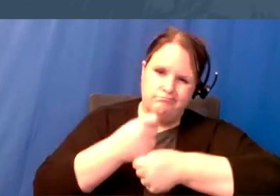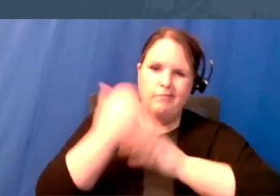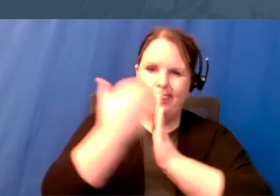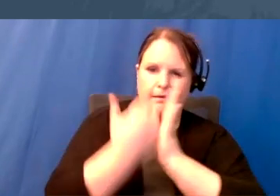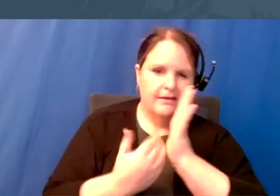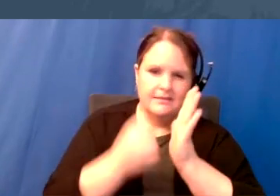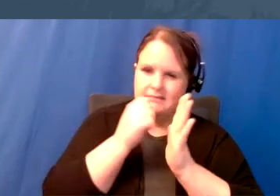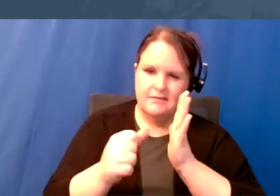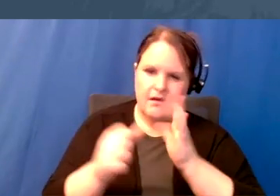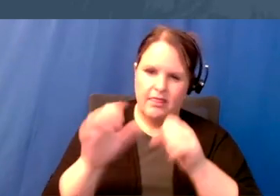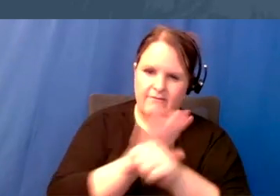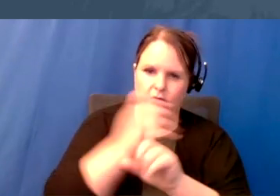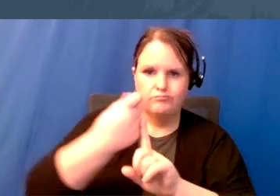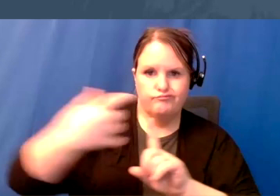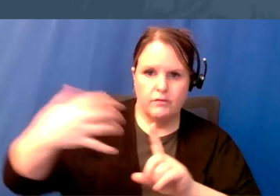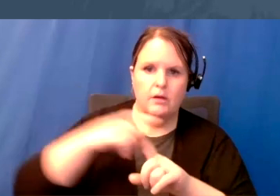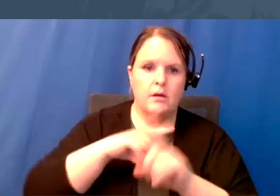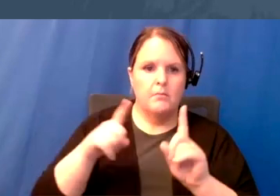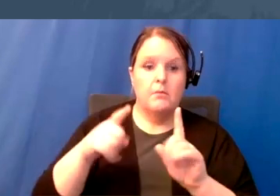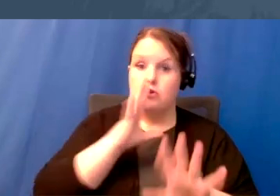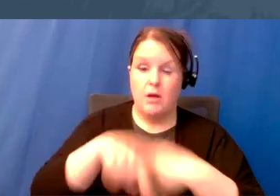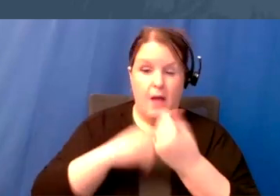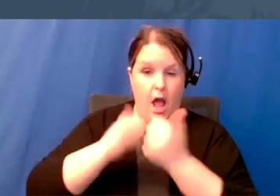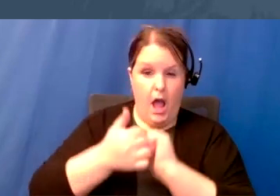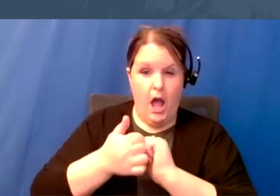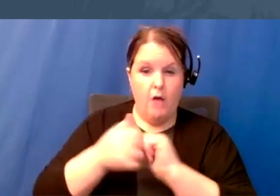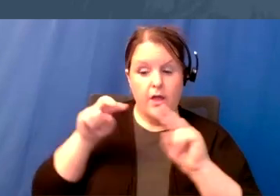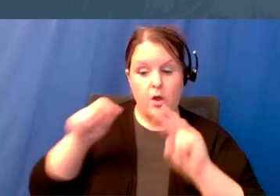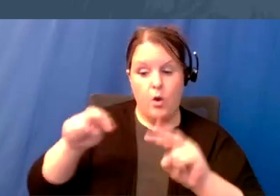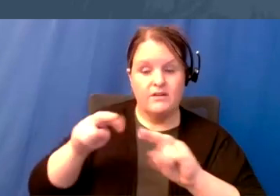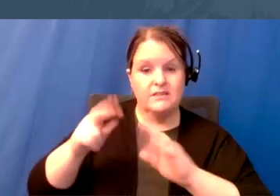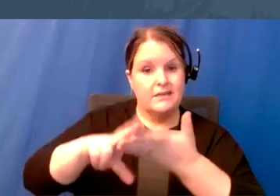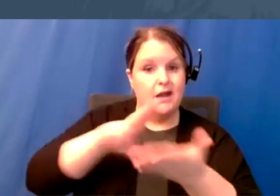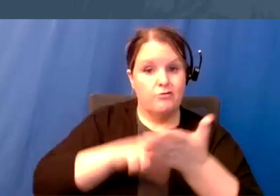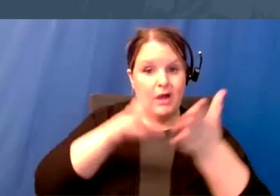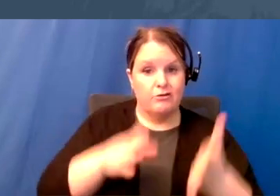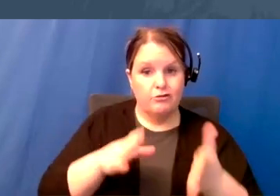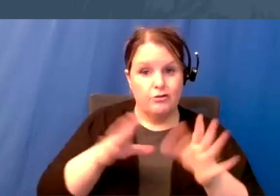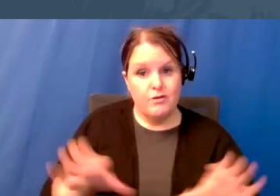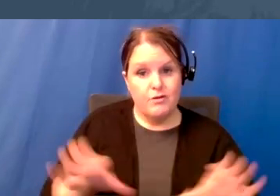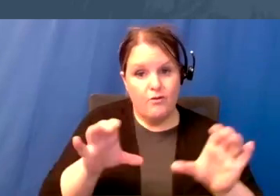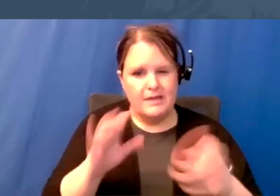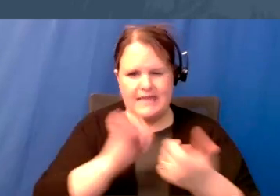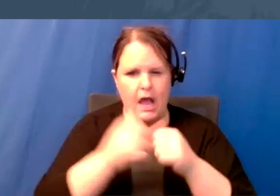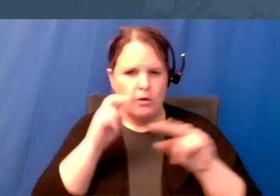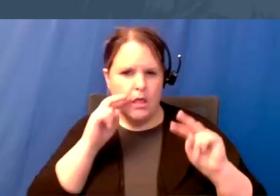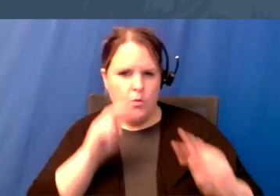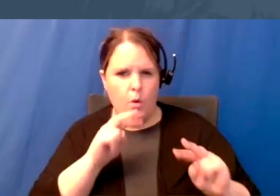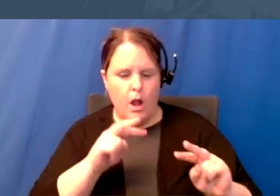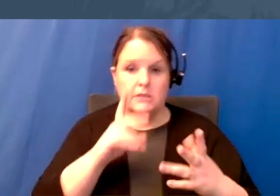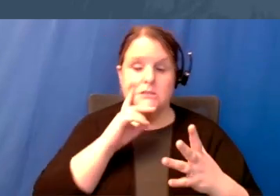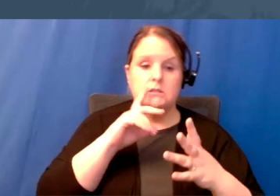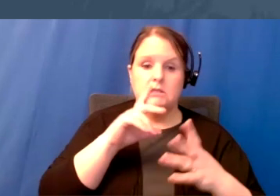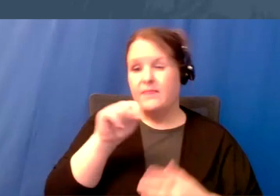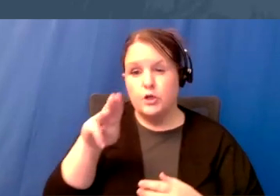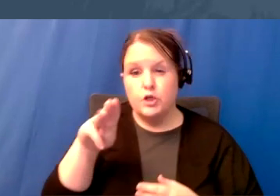should describe how your organization oversees contractor performance, and then ensuring that the terms and conditions